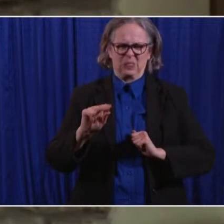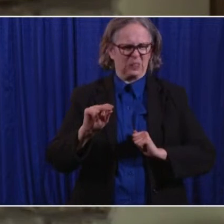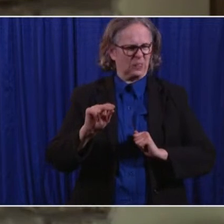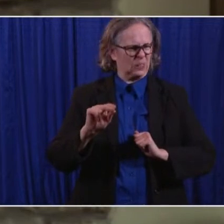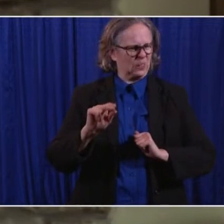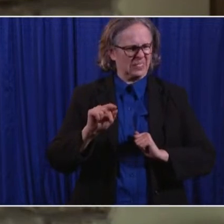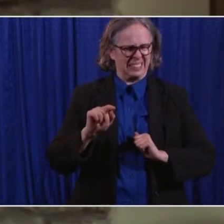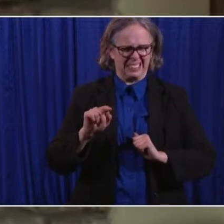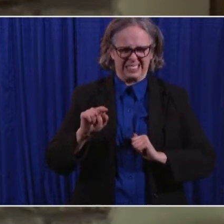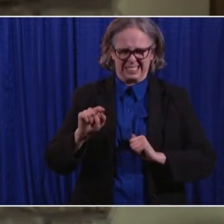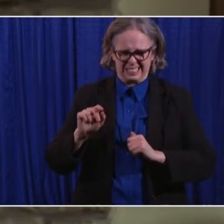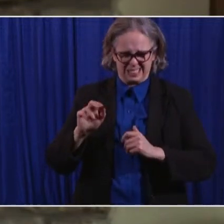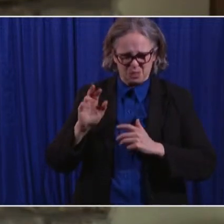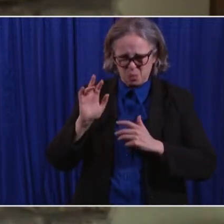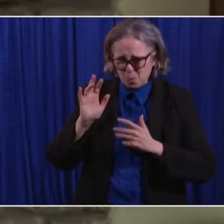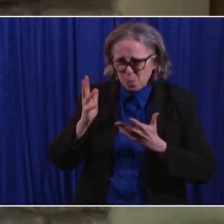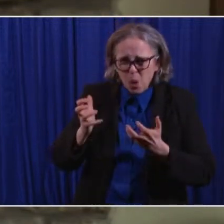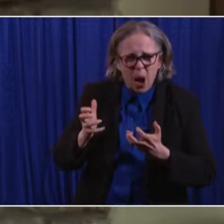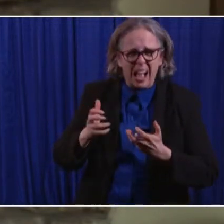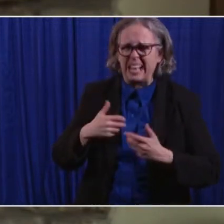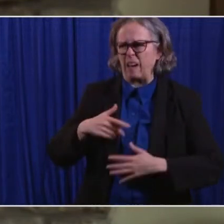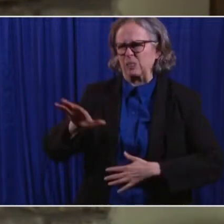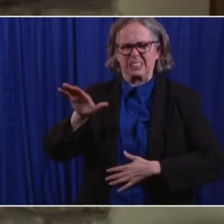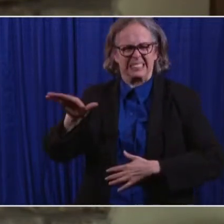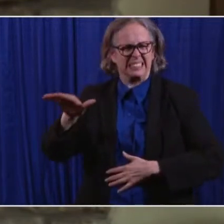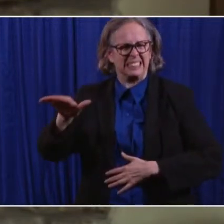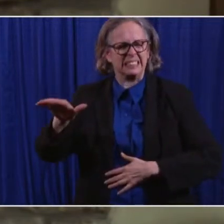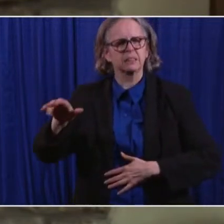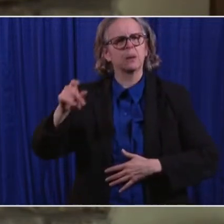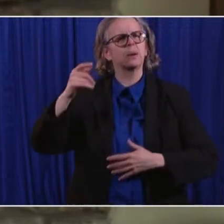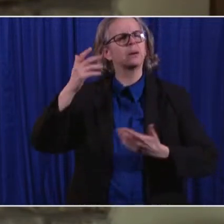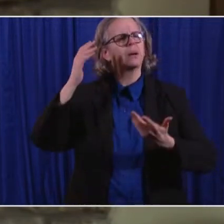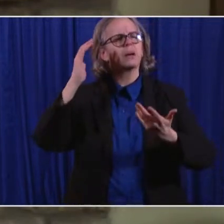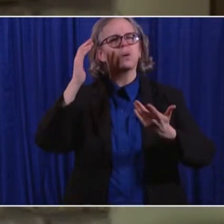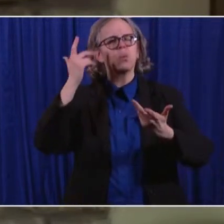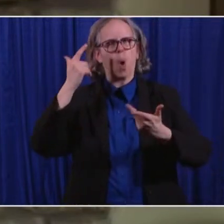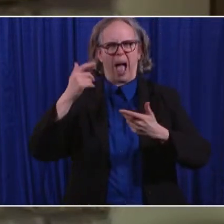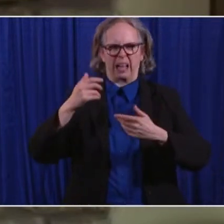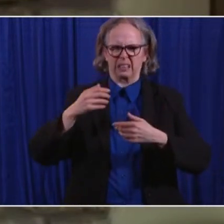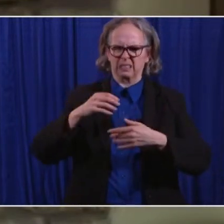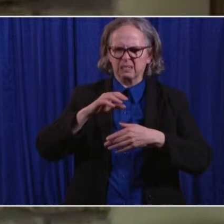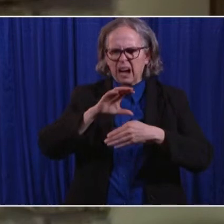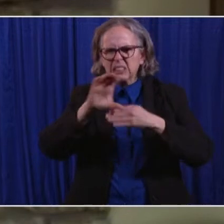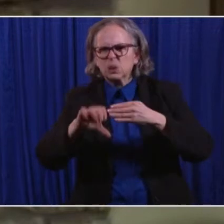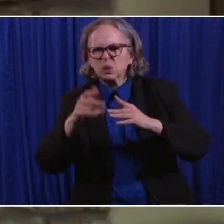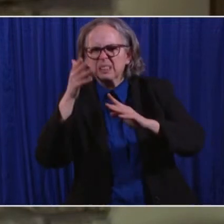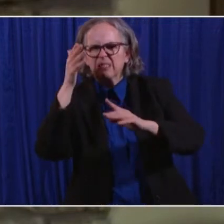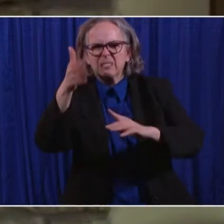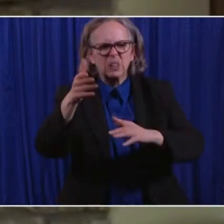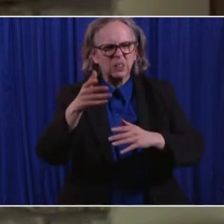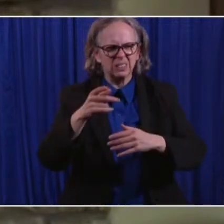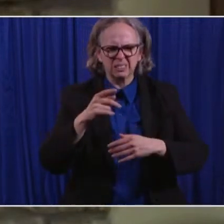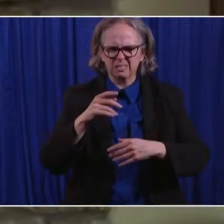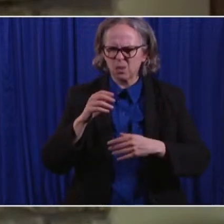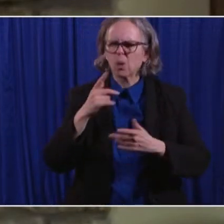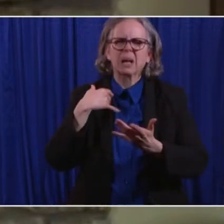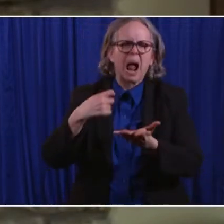wanted to have. I would also add, and we'll talk more about this, but this is